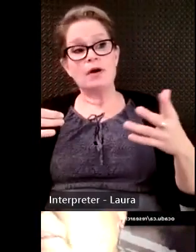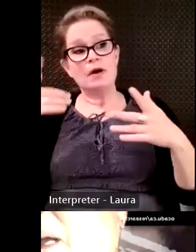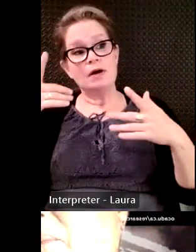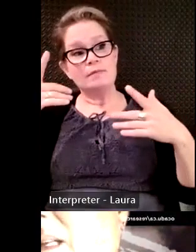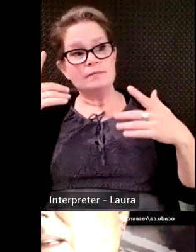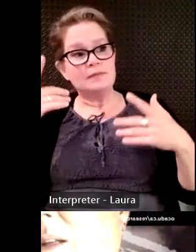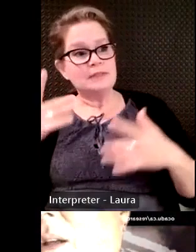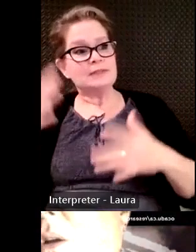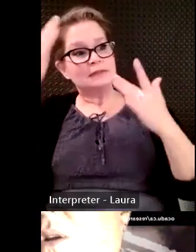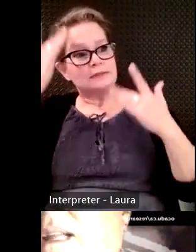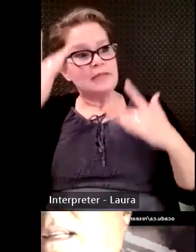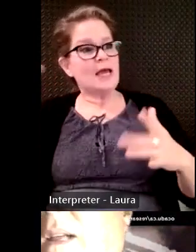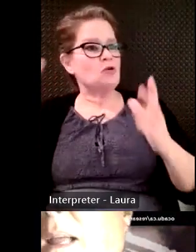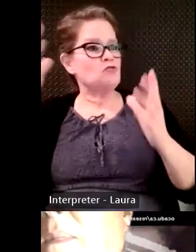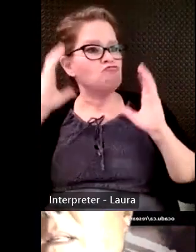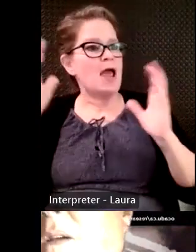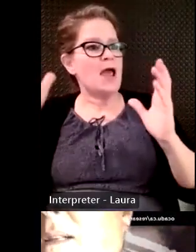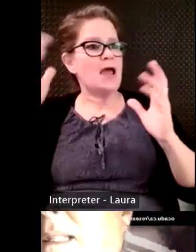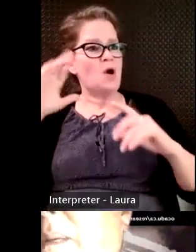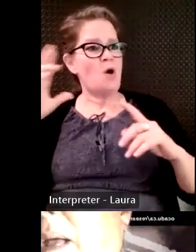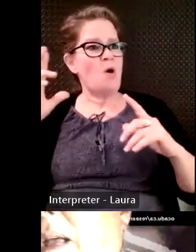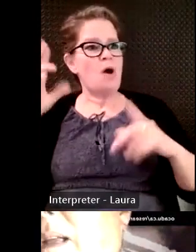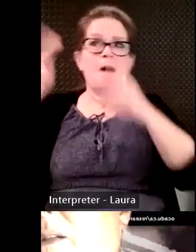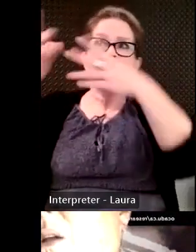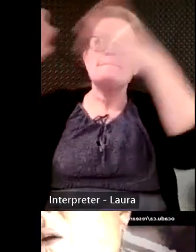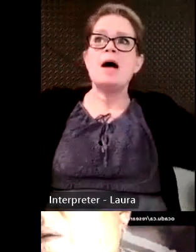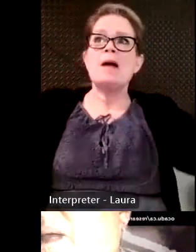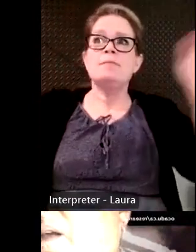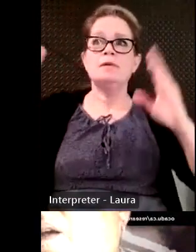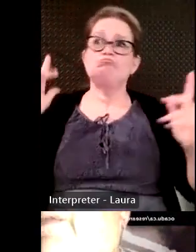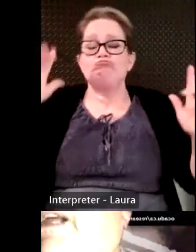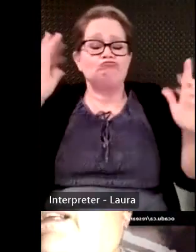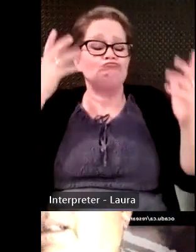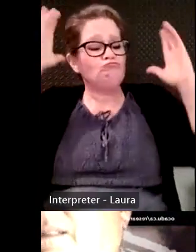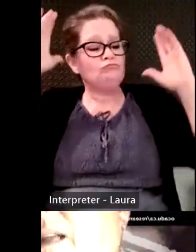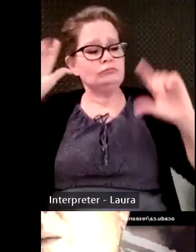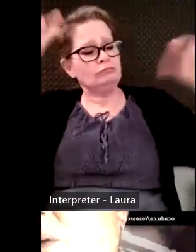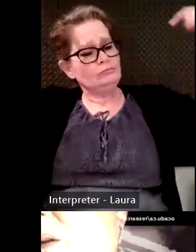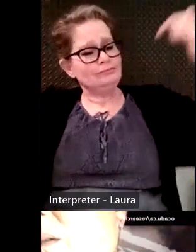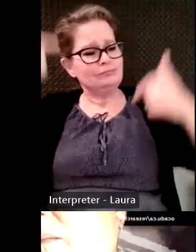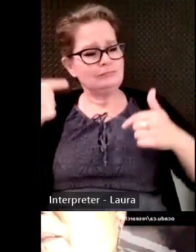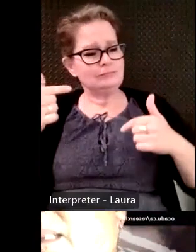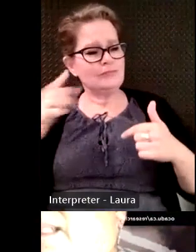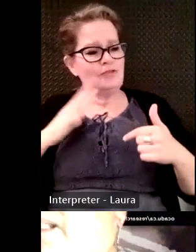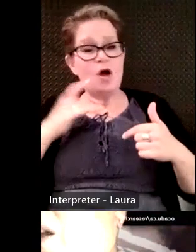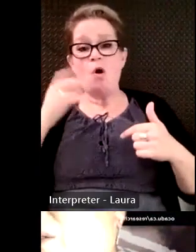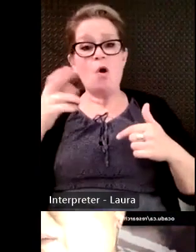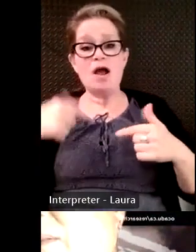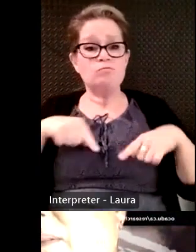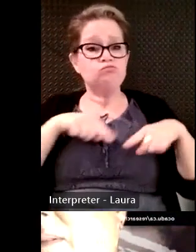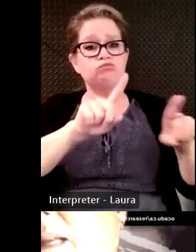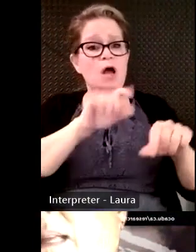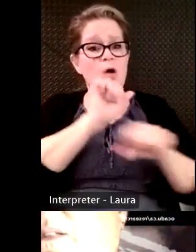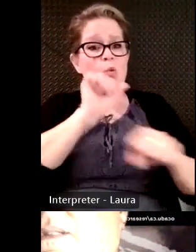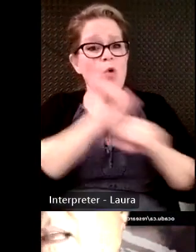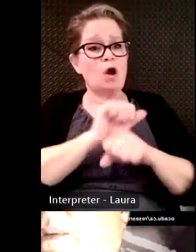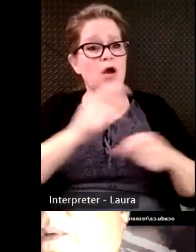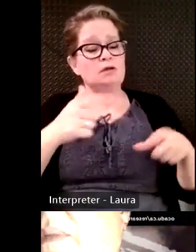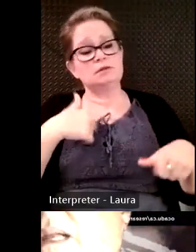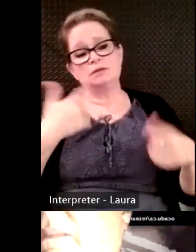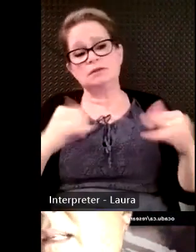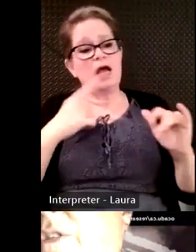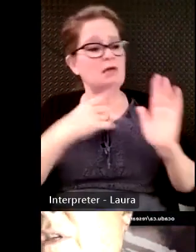nuts in public, or needing to empty an ostomy bag, or being on Vicodin at work. It's slow. It